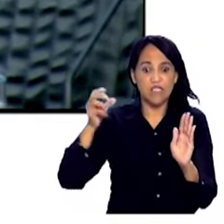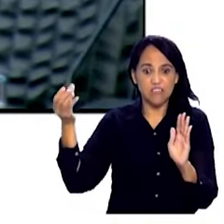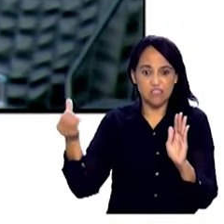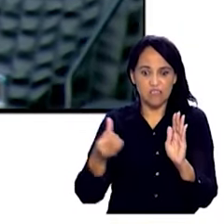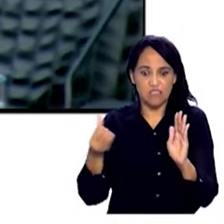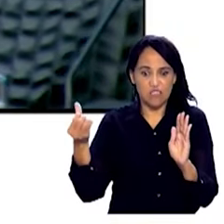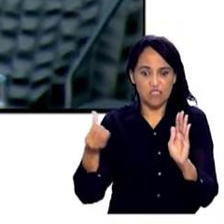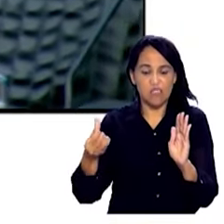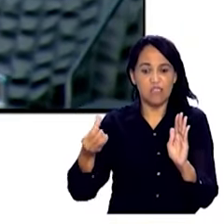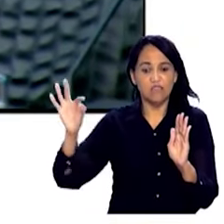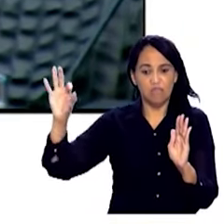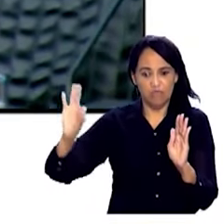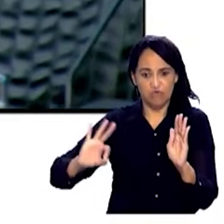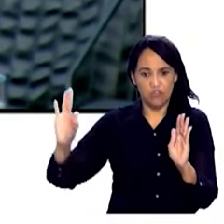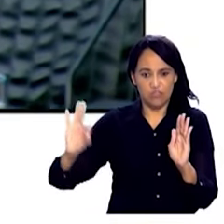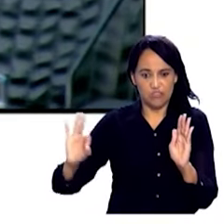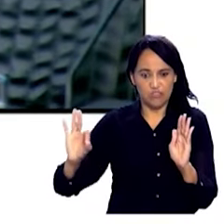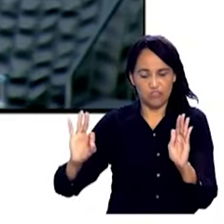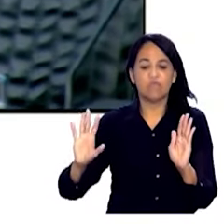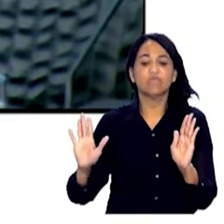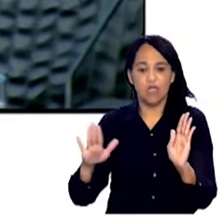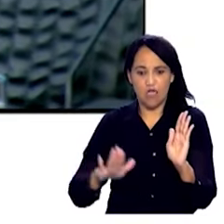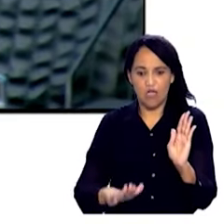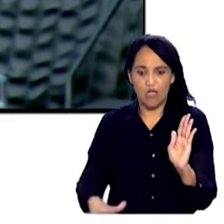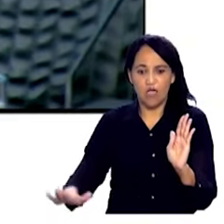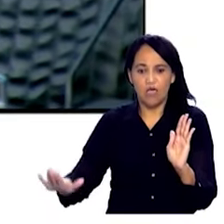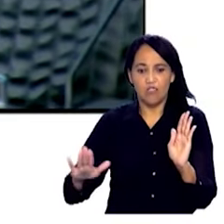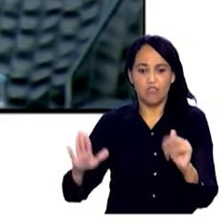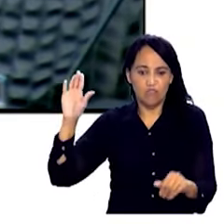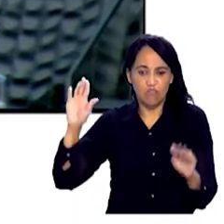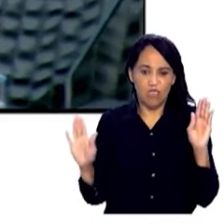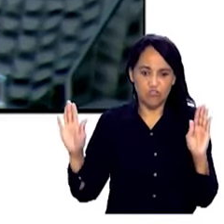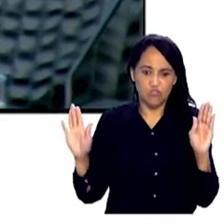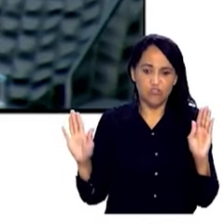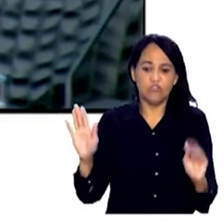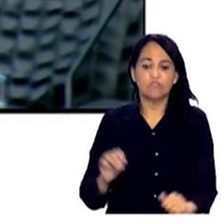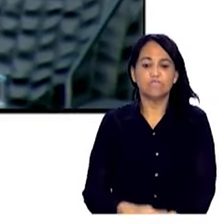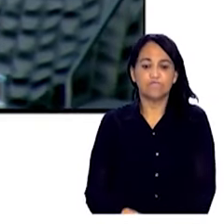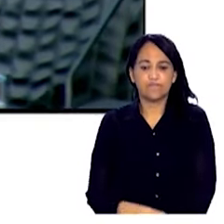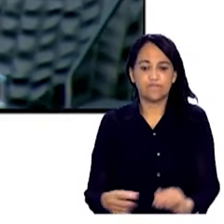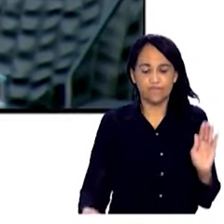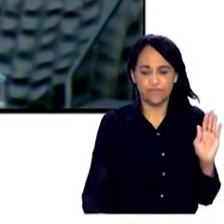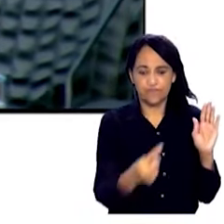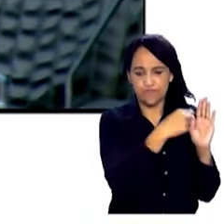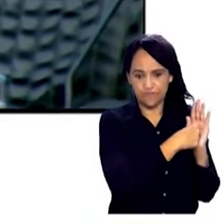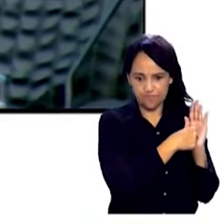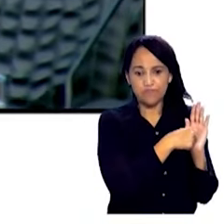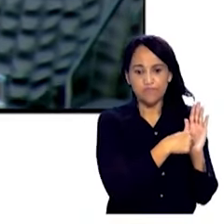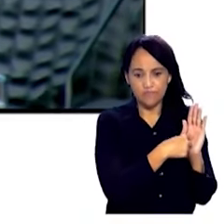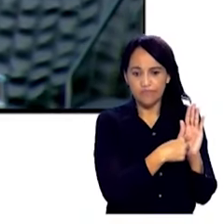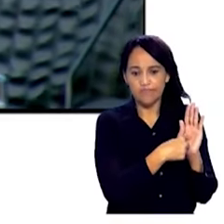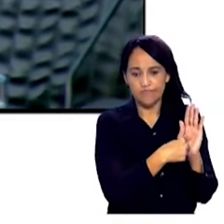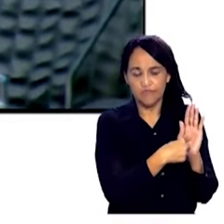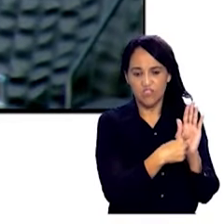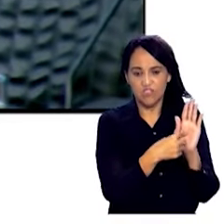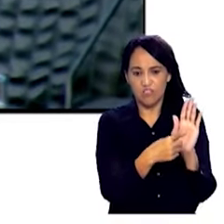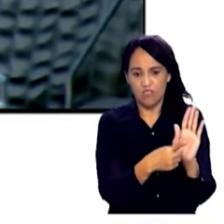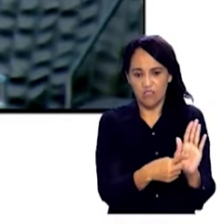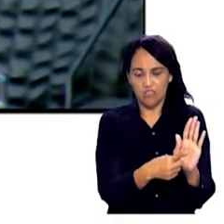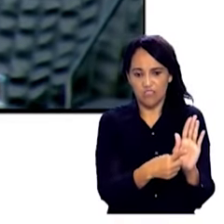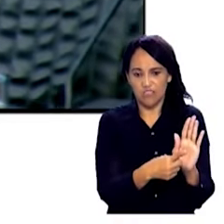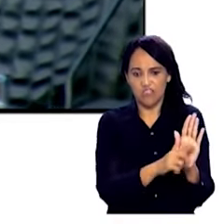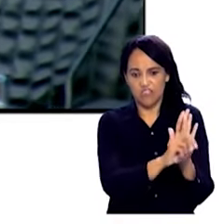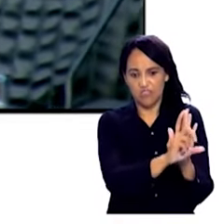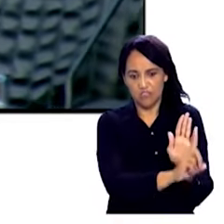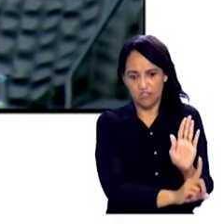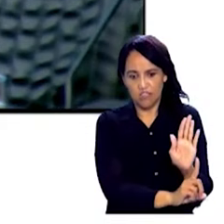divides the process to heen the sense that Supreme Court justices are themselves politically partisan